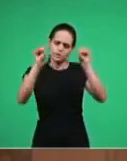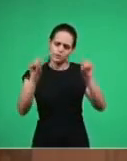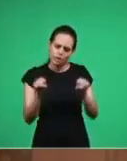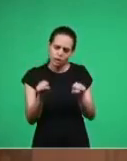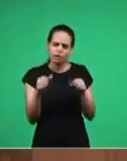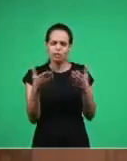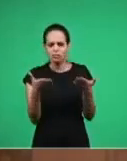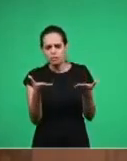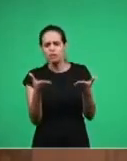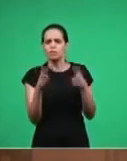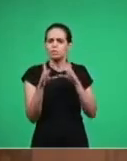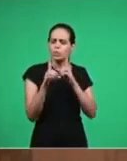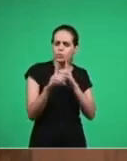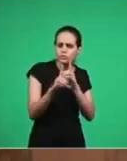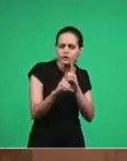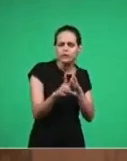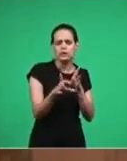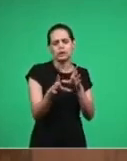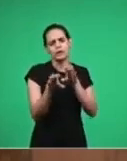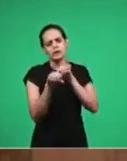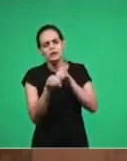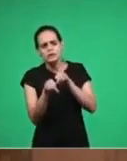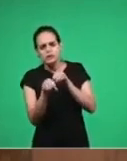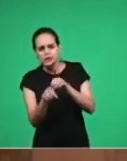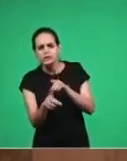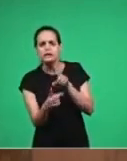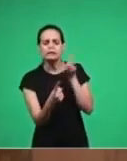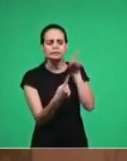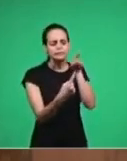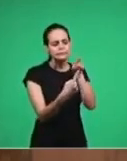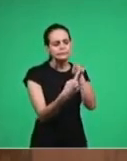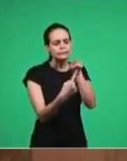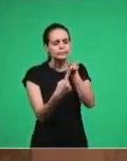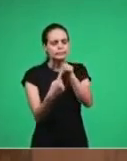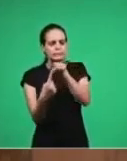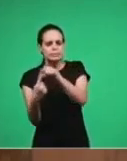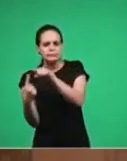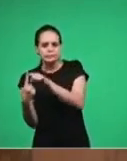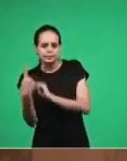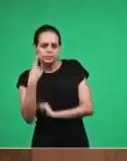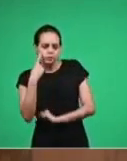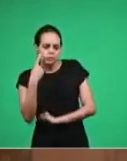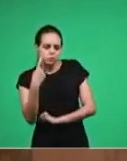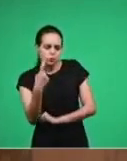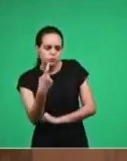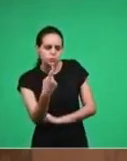a system of doctrines and rules that they have to follow.